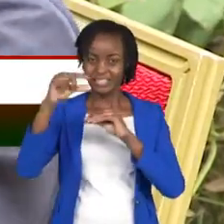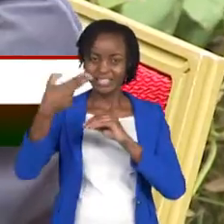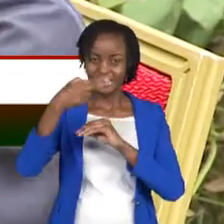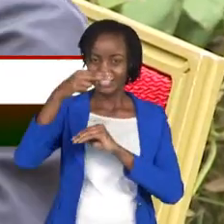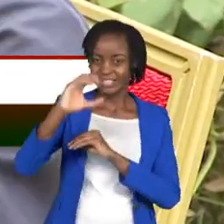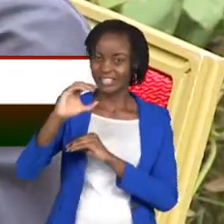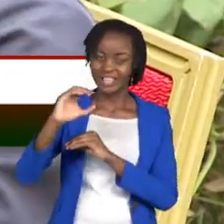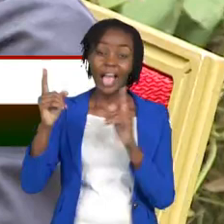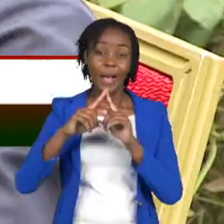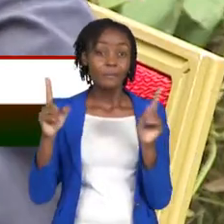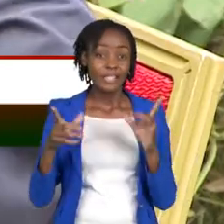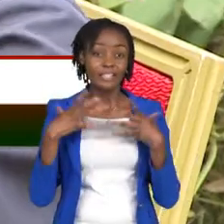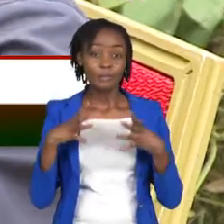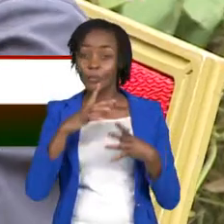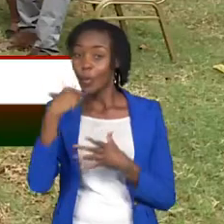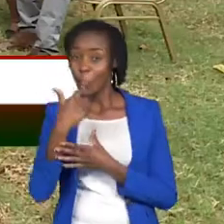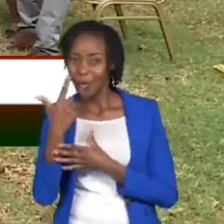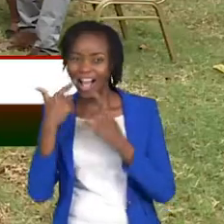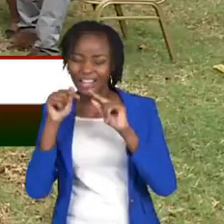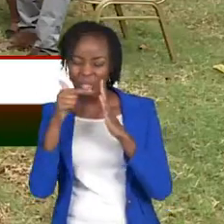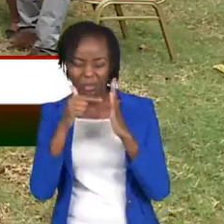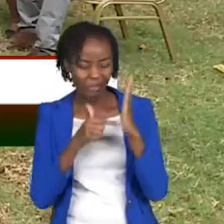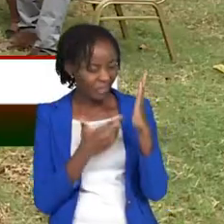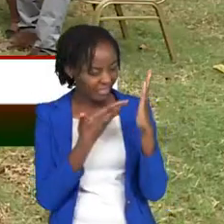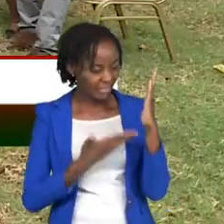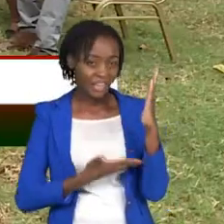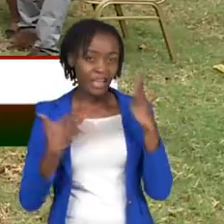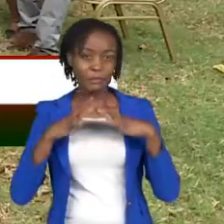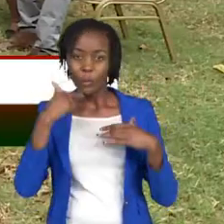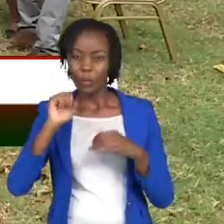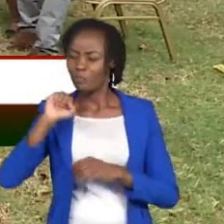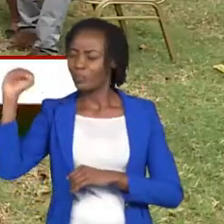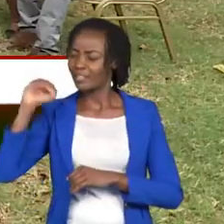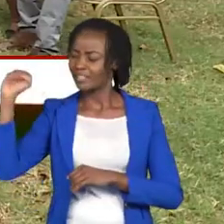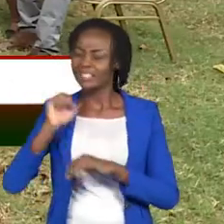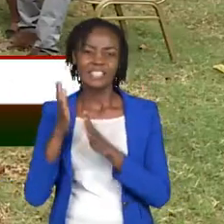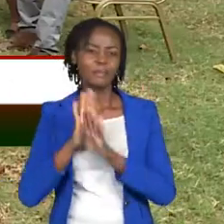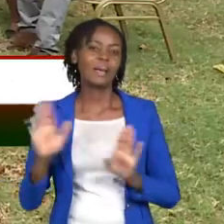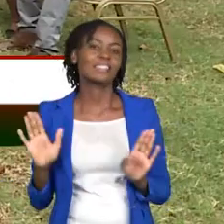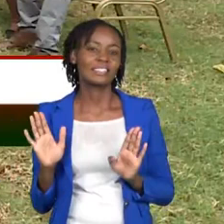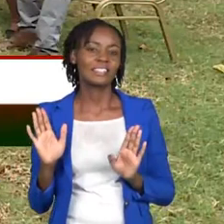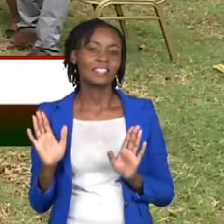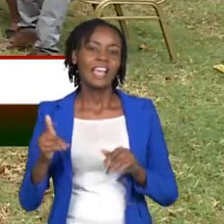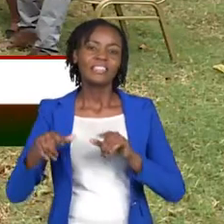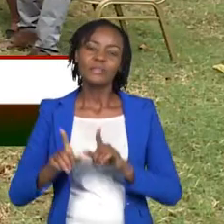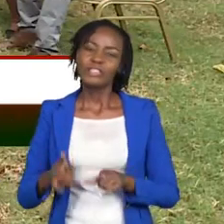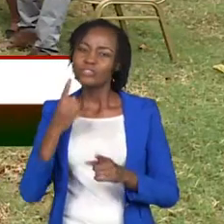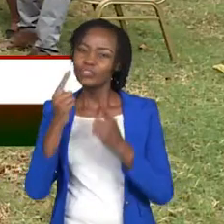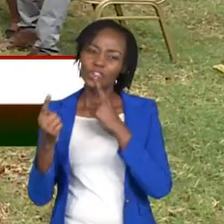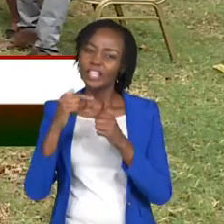But if you look at the people who are mentioned, they mostly mention politicians. Mm-hmm. And not necessarily the people